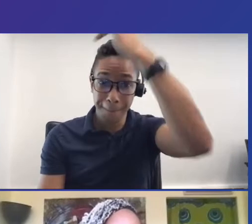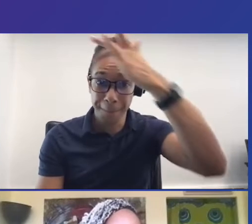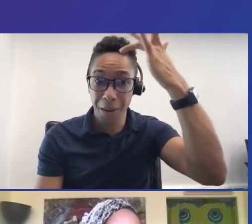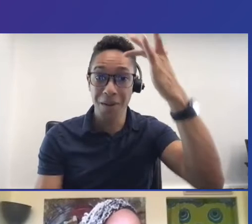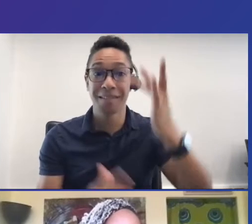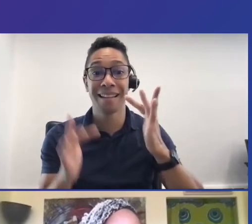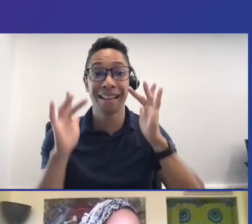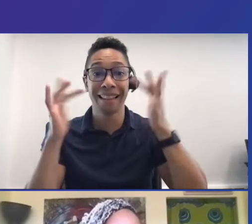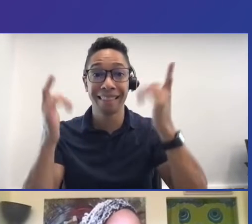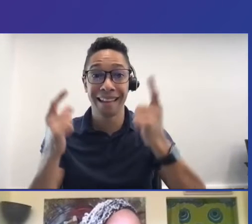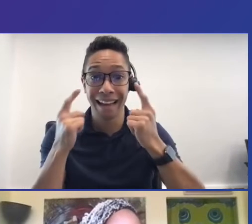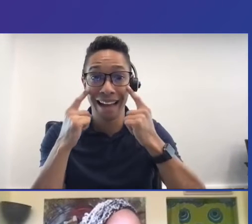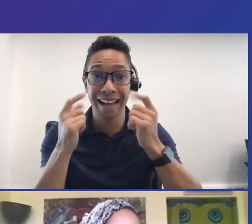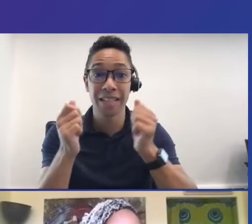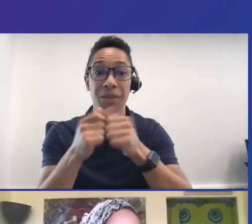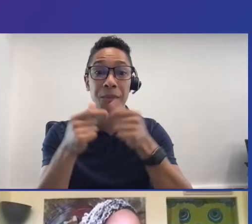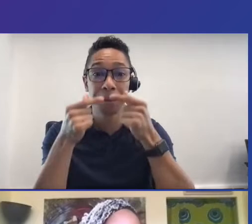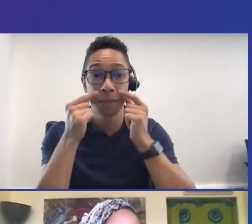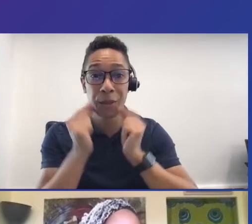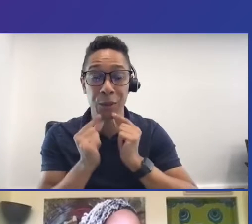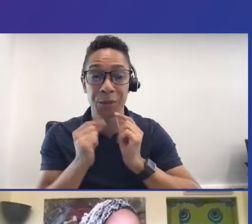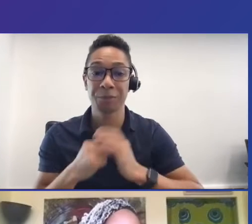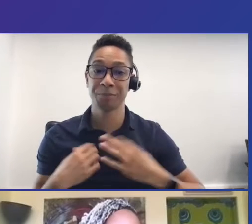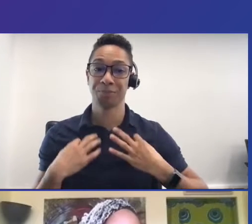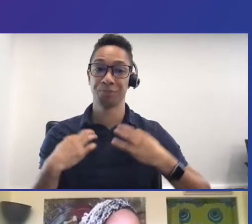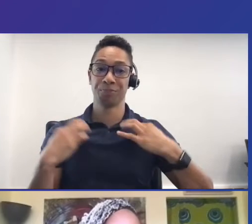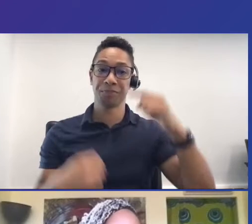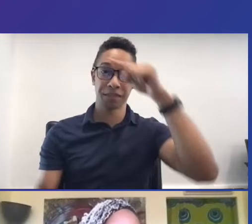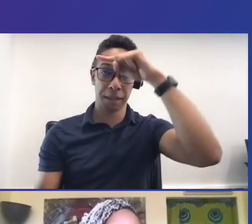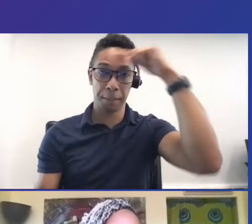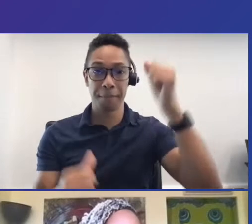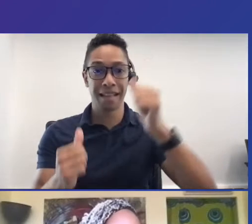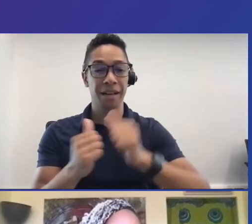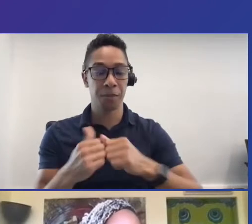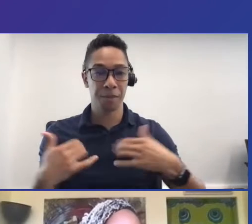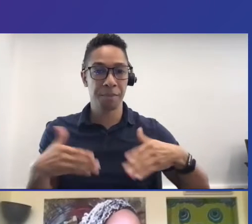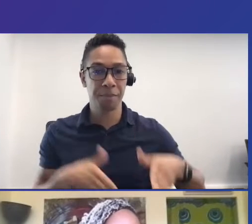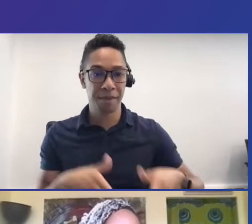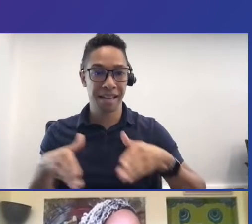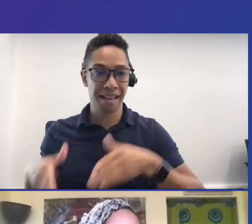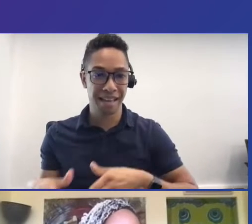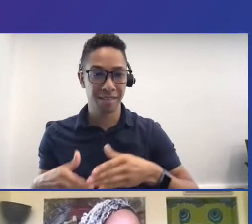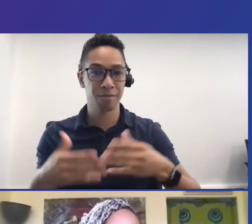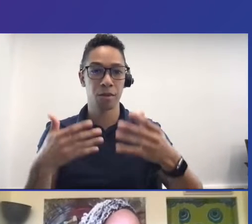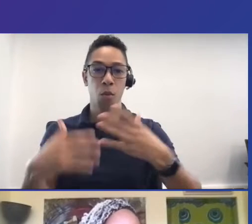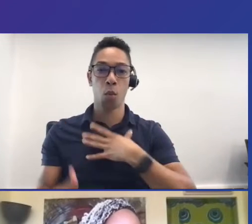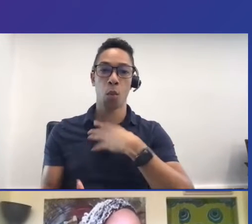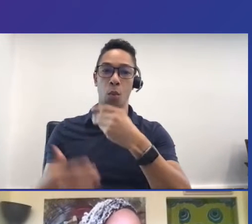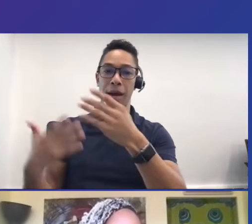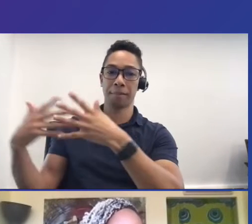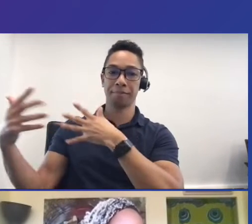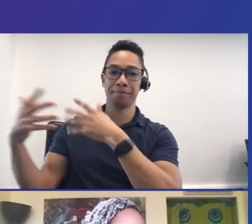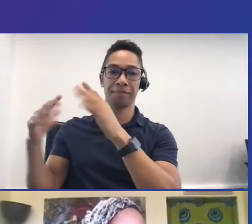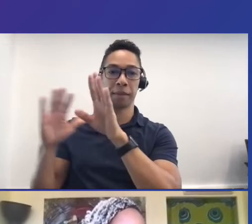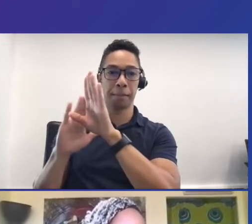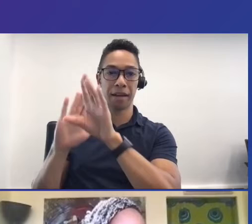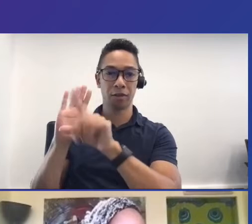beard. I am wearing a black shirt with black suspenders, sitting in front of a gray background with white curtains.